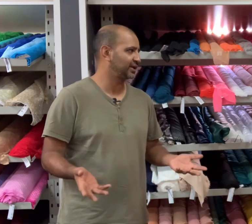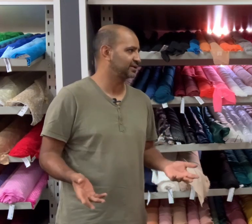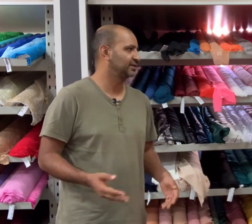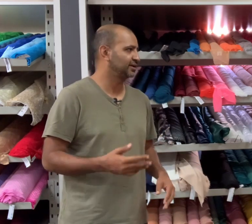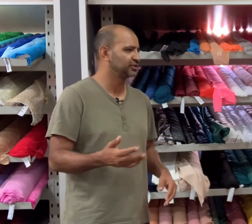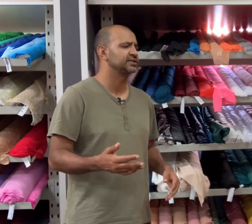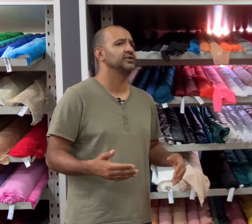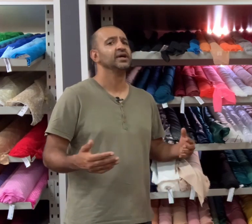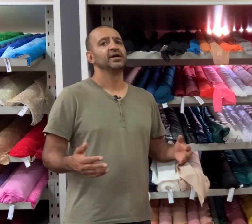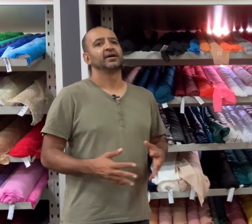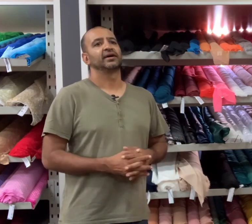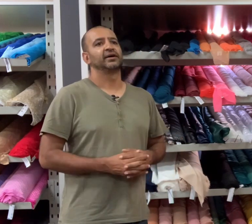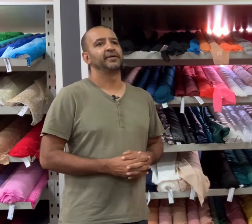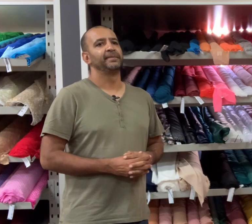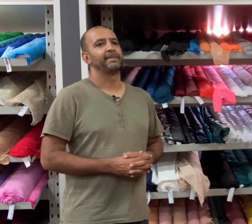re-look at that and do that. So